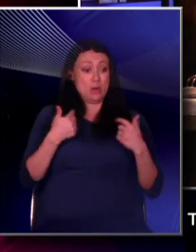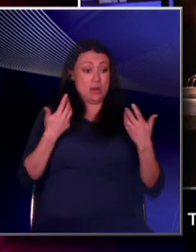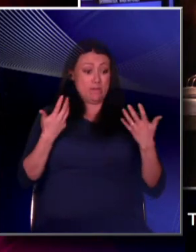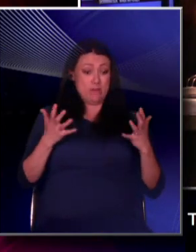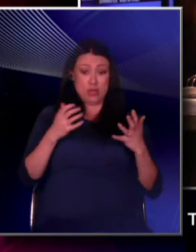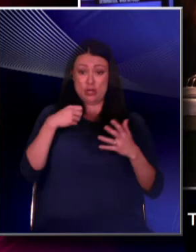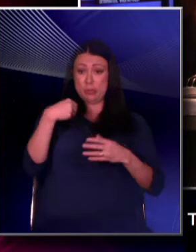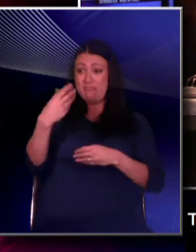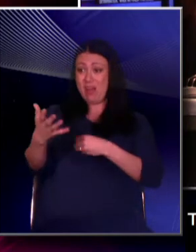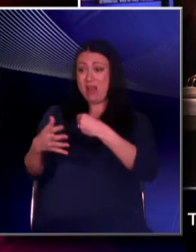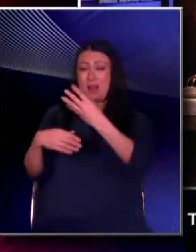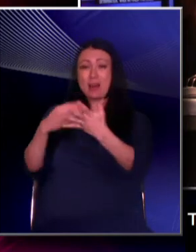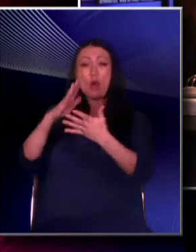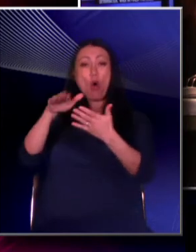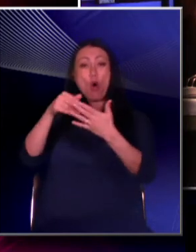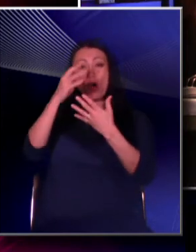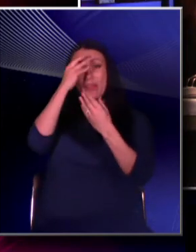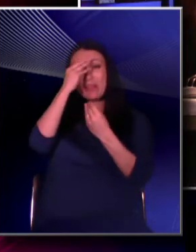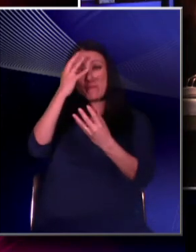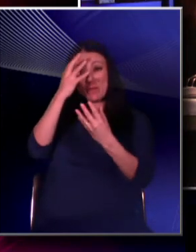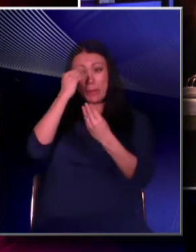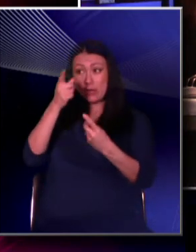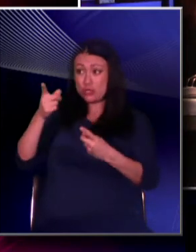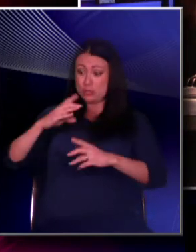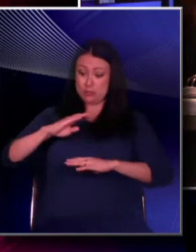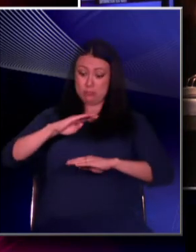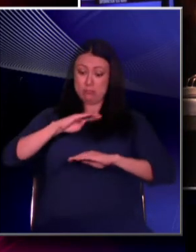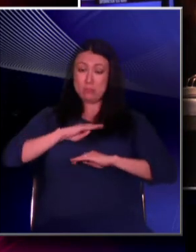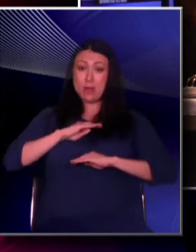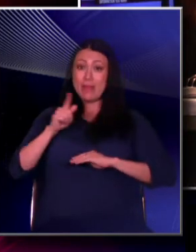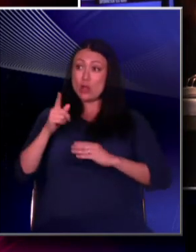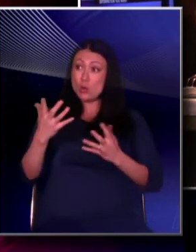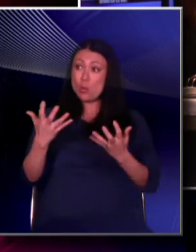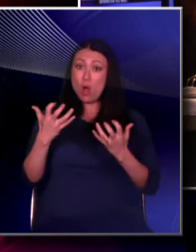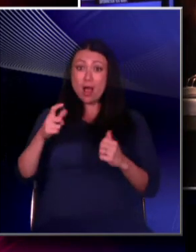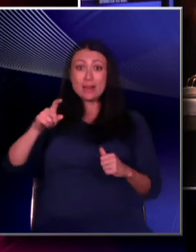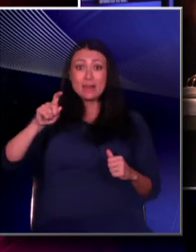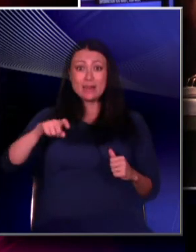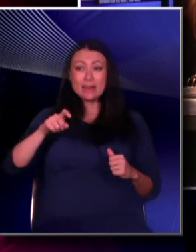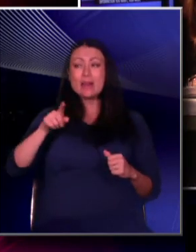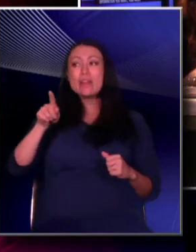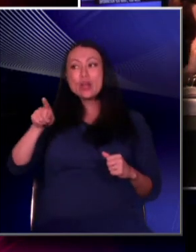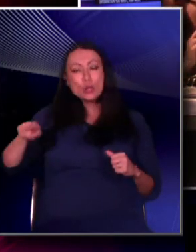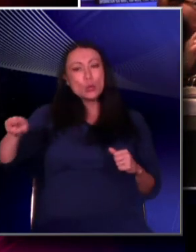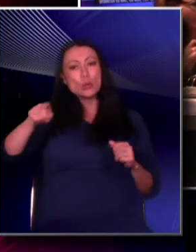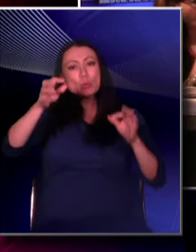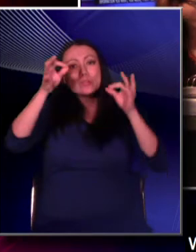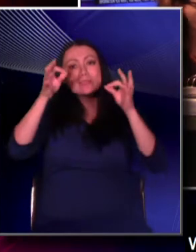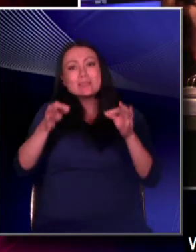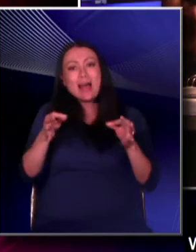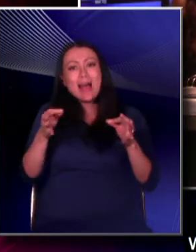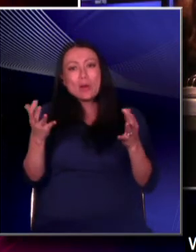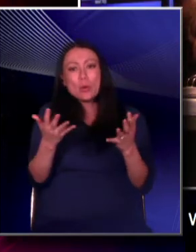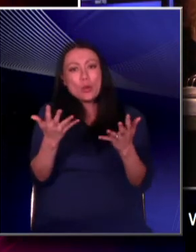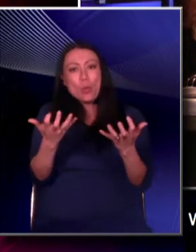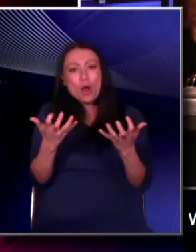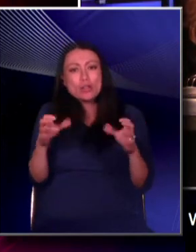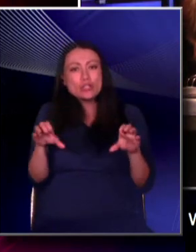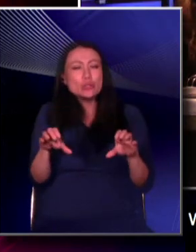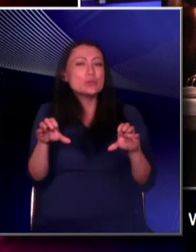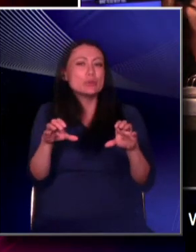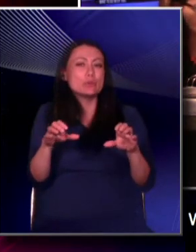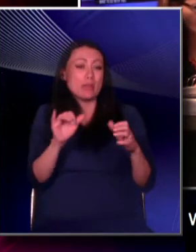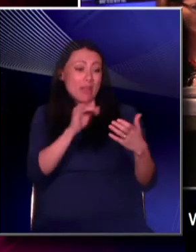providing all the information you need, then you decide what you want to do with that